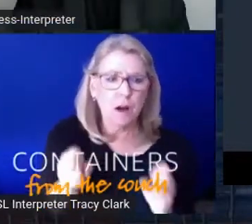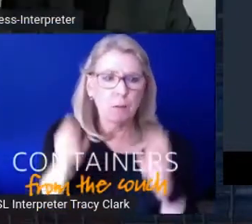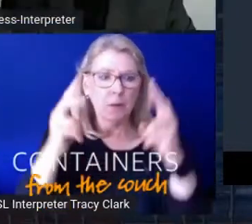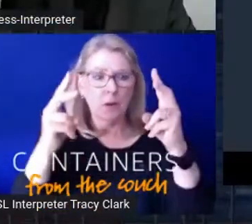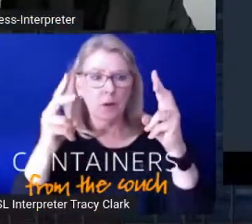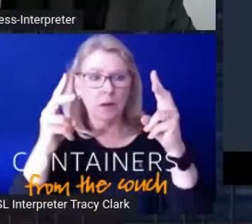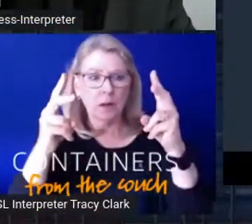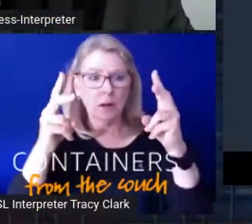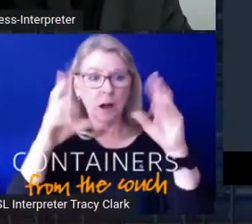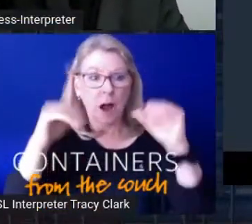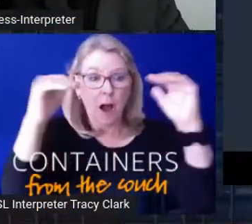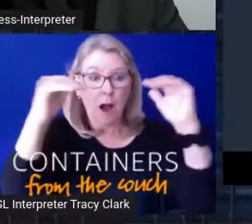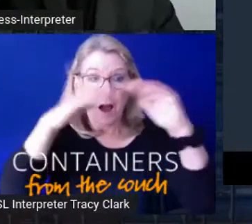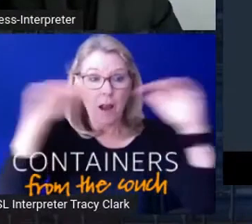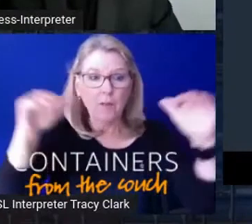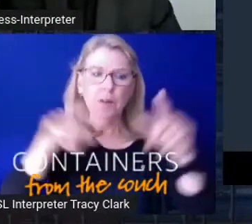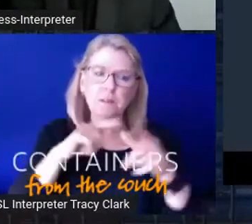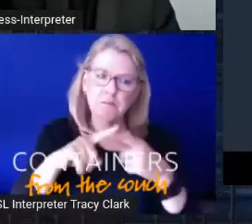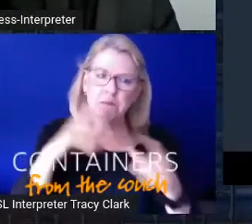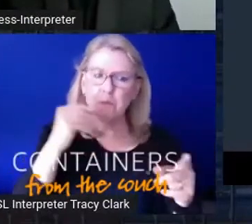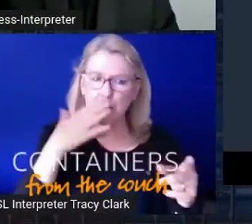for us that it's something we should go build.